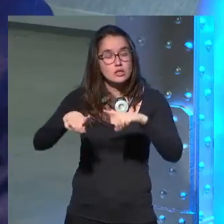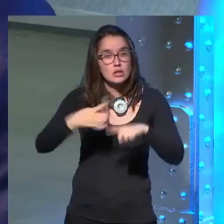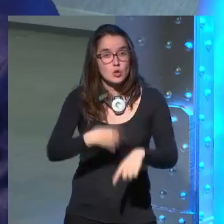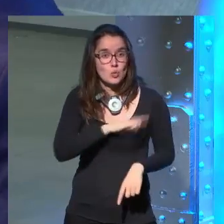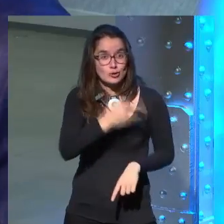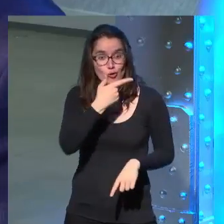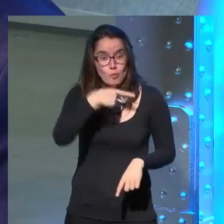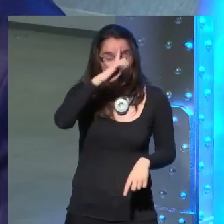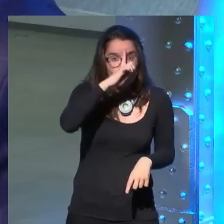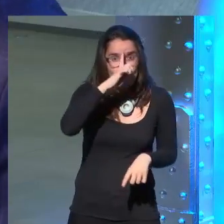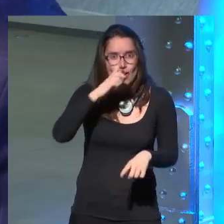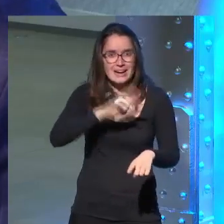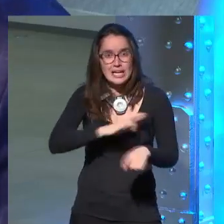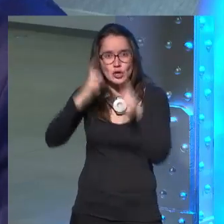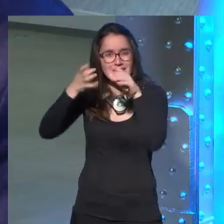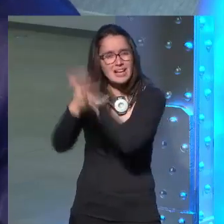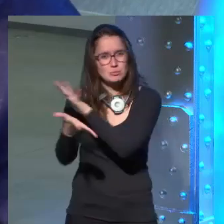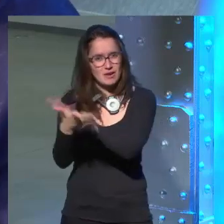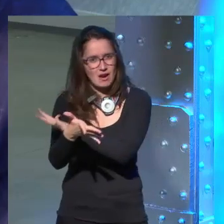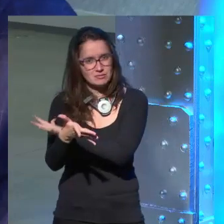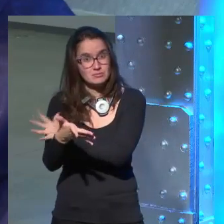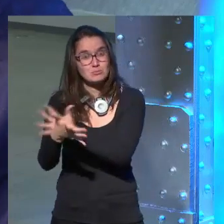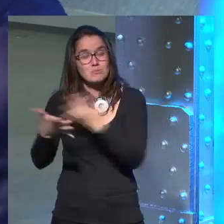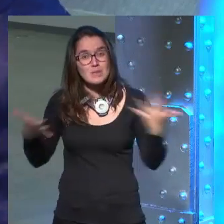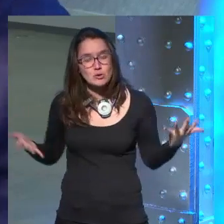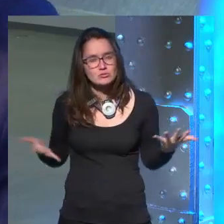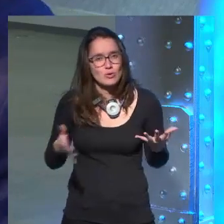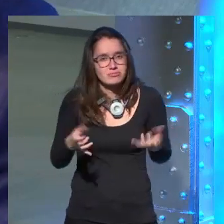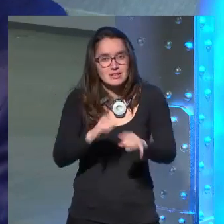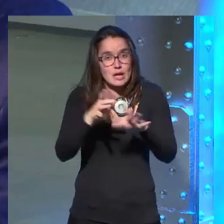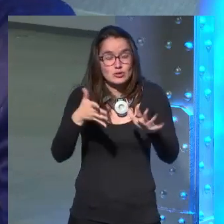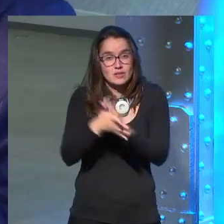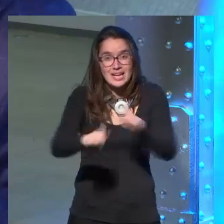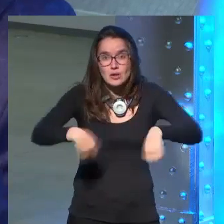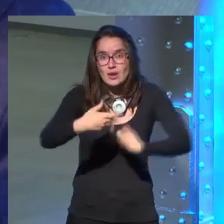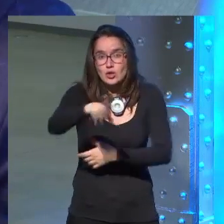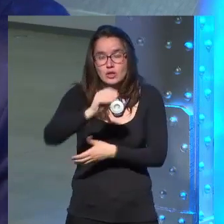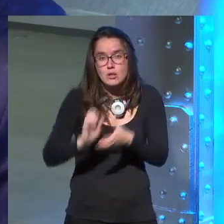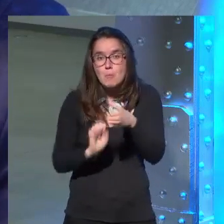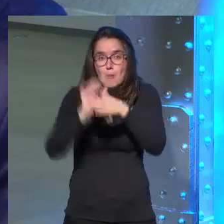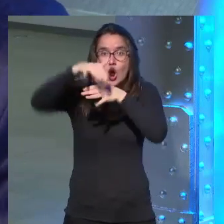transcendence very early on was about not understanding nature. Volcanoes,